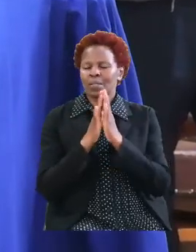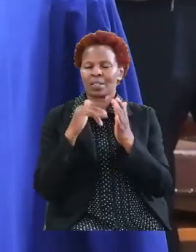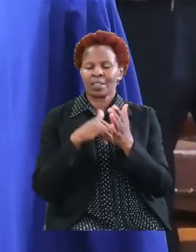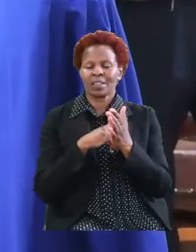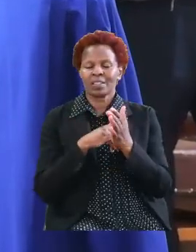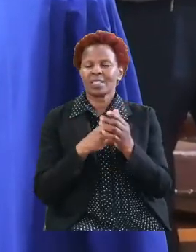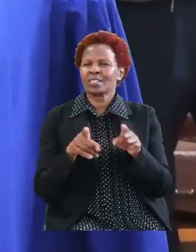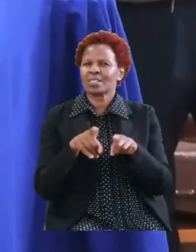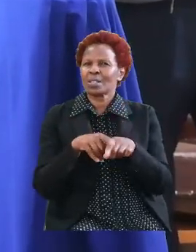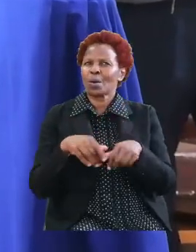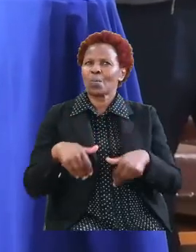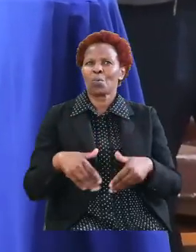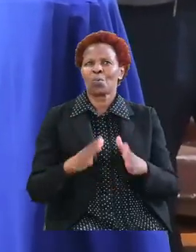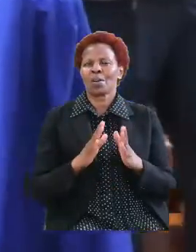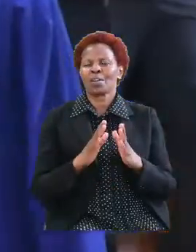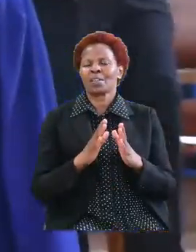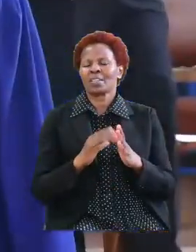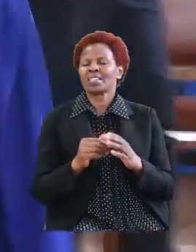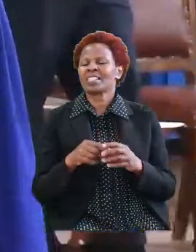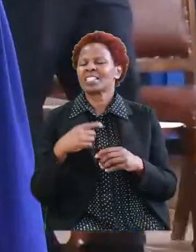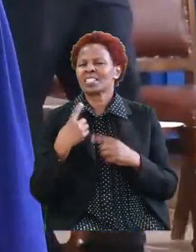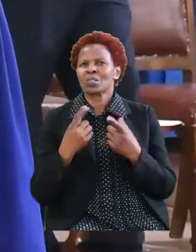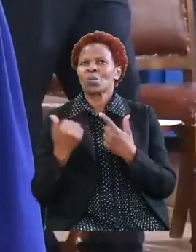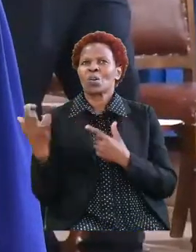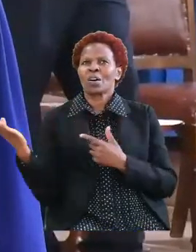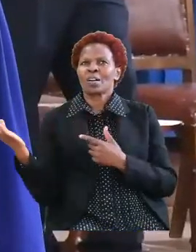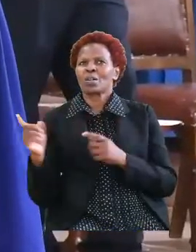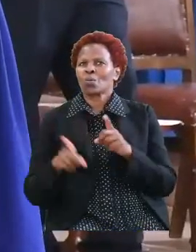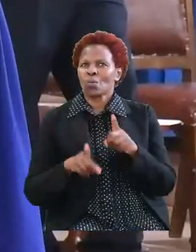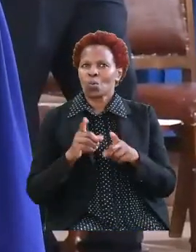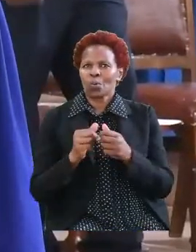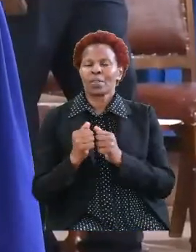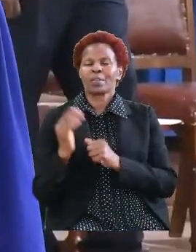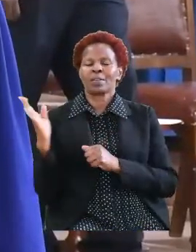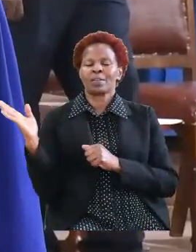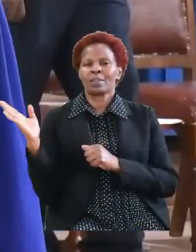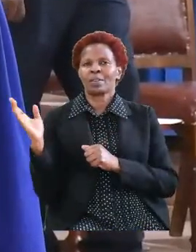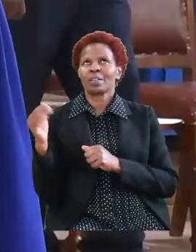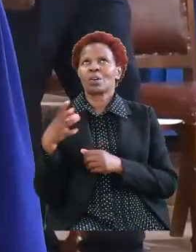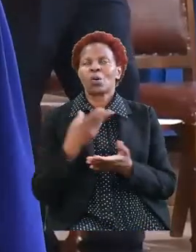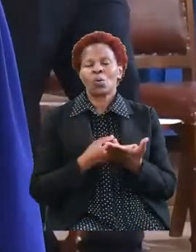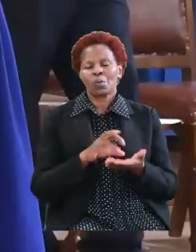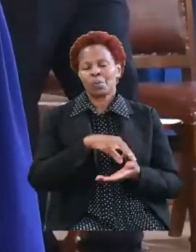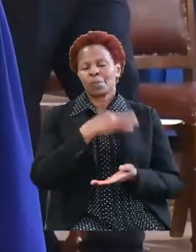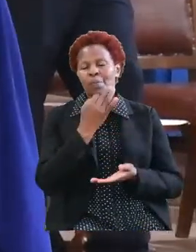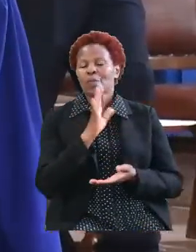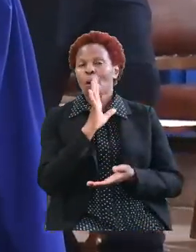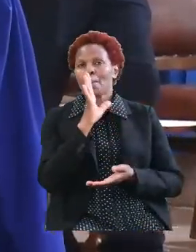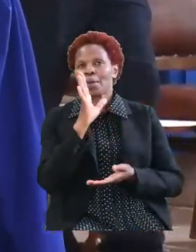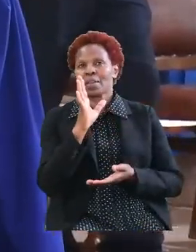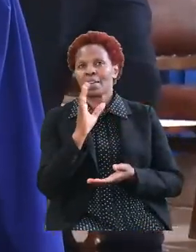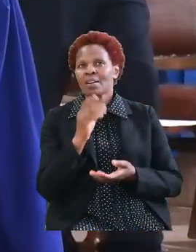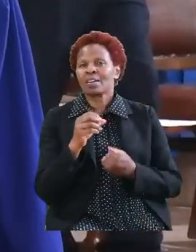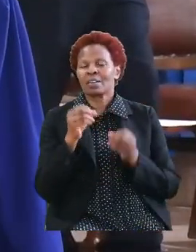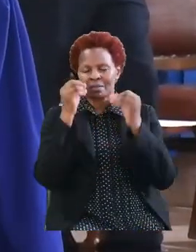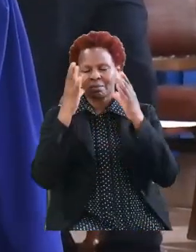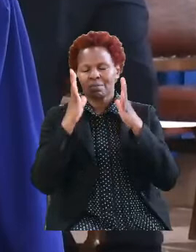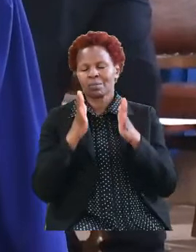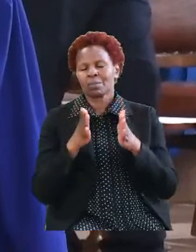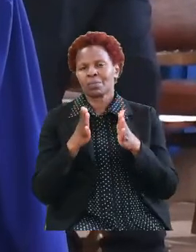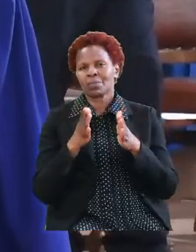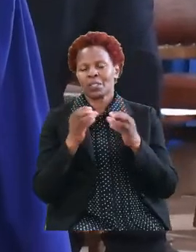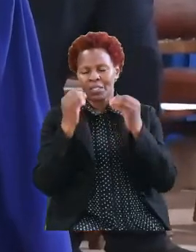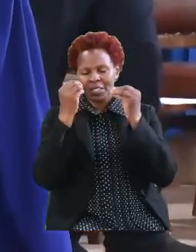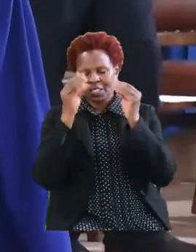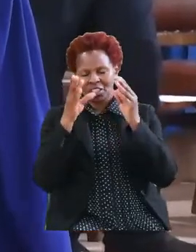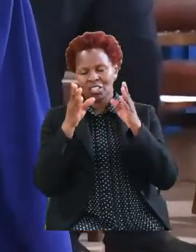in the same way that you have convicted her, that you may journey with her. May your Holy Spirit be her teacher, teaching